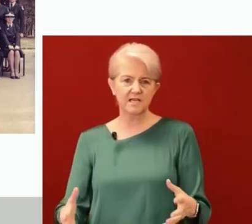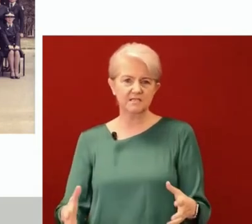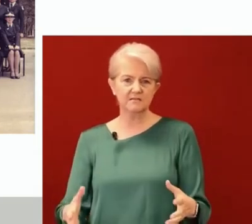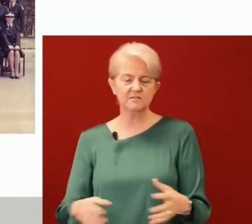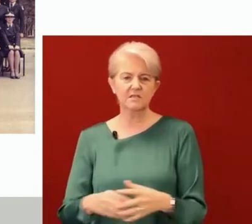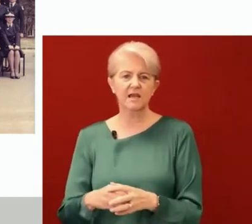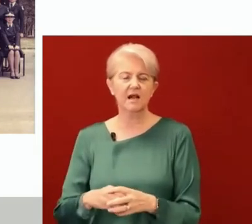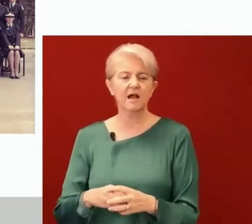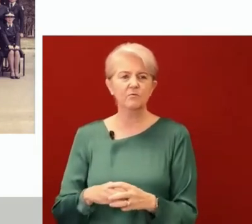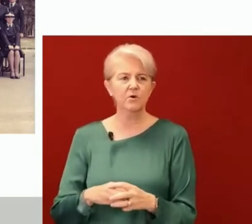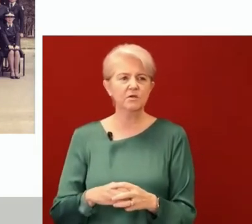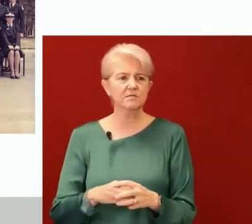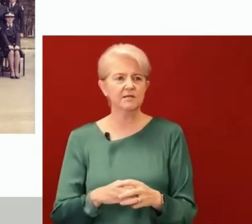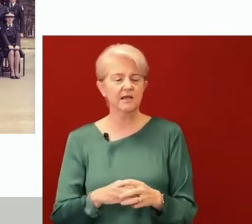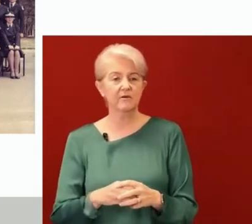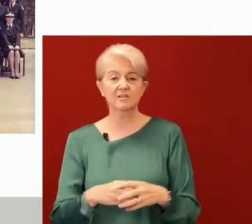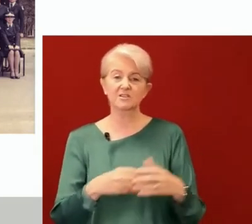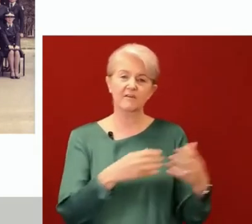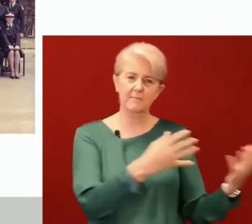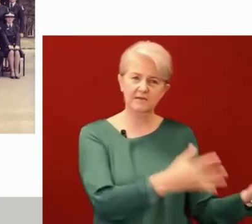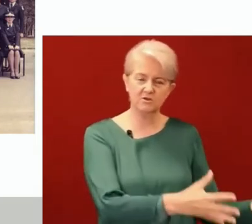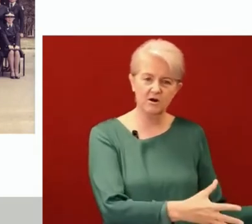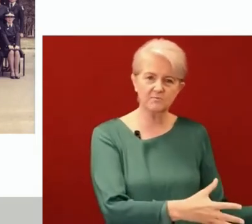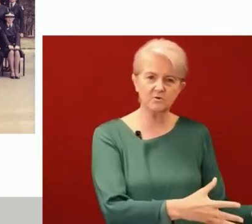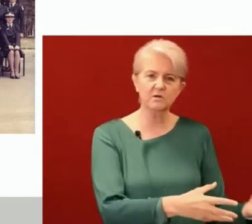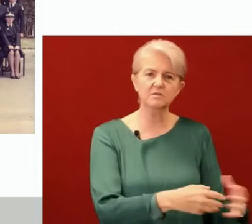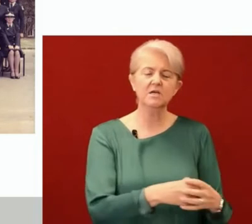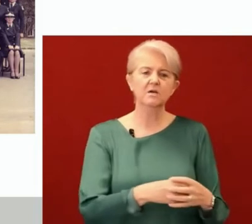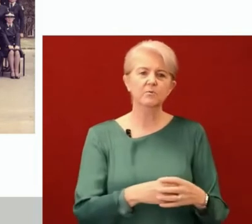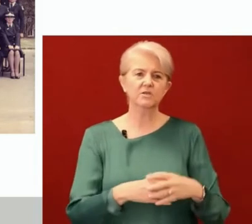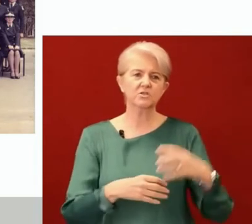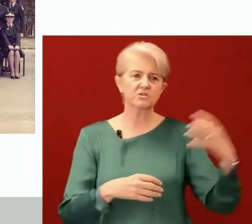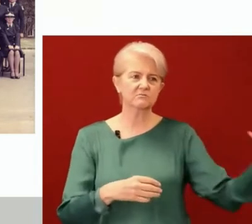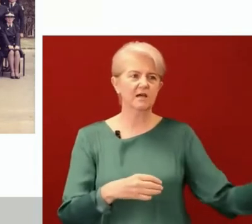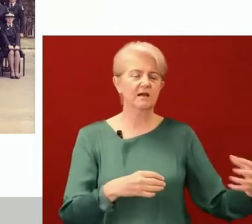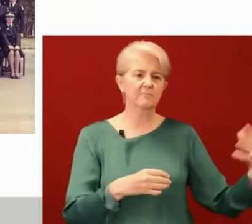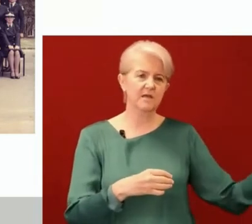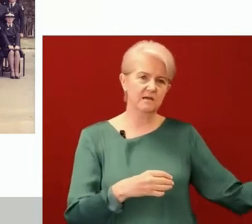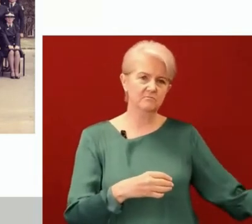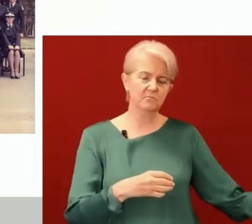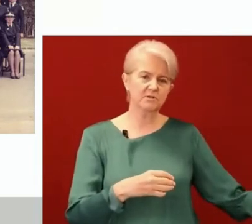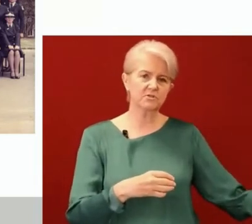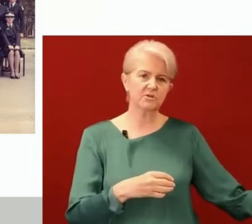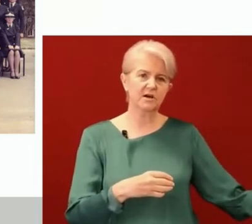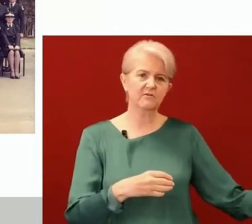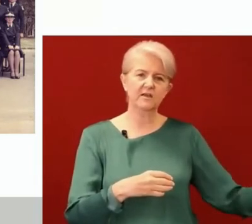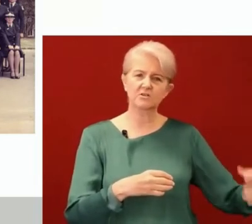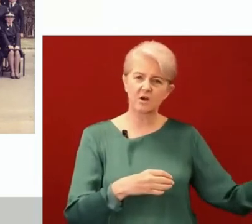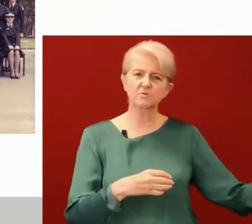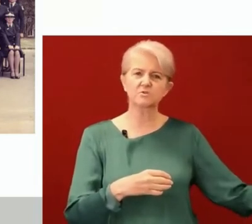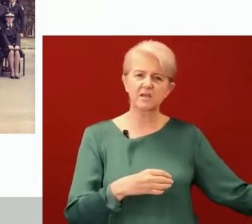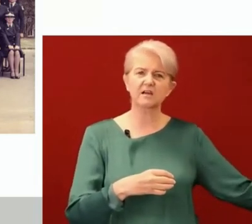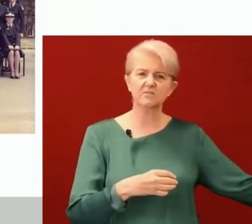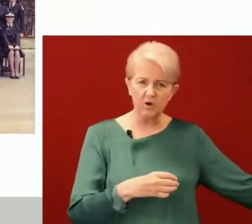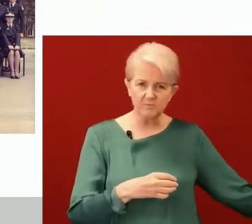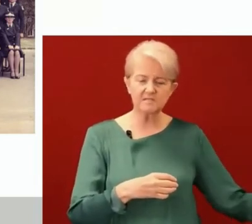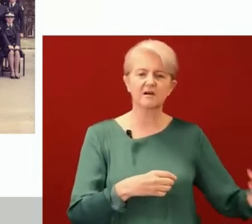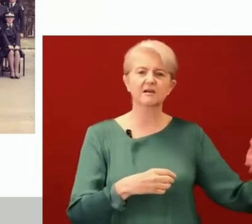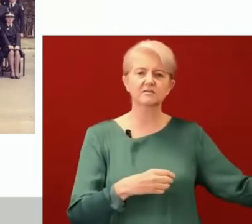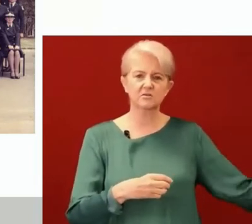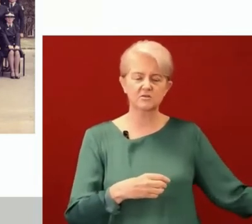the detectives. And I worked in areas like the Major Crime Squad, which in Western Australia at that time was looking